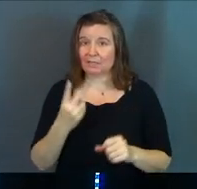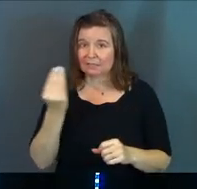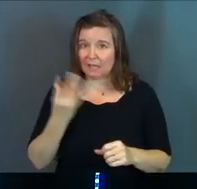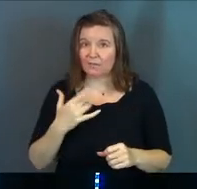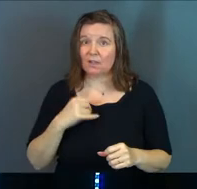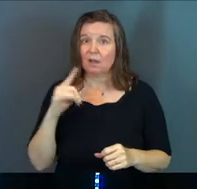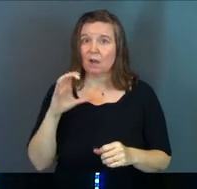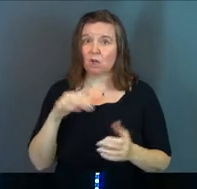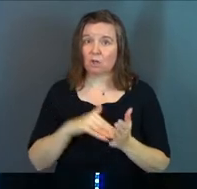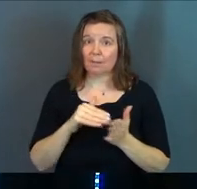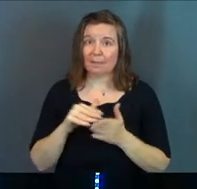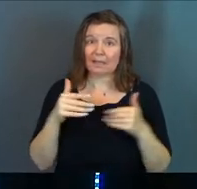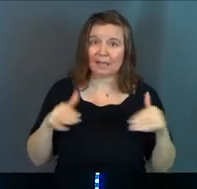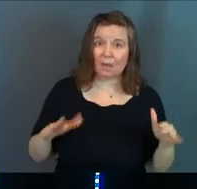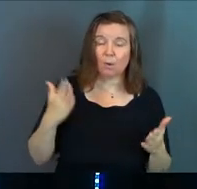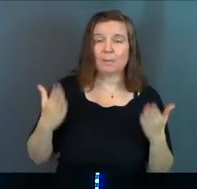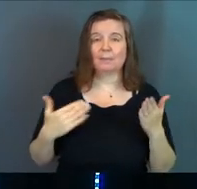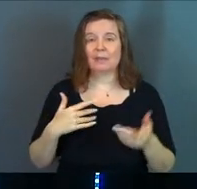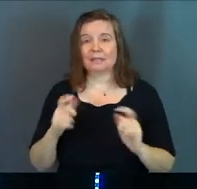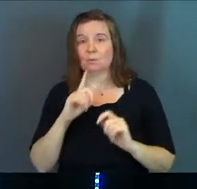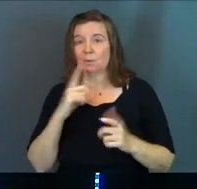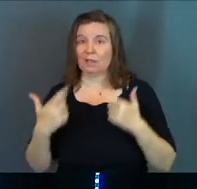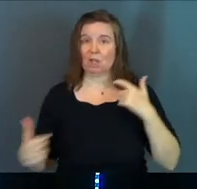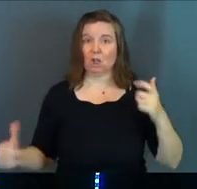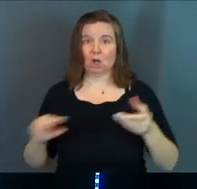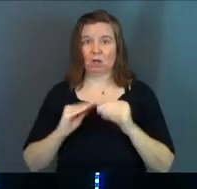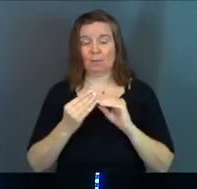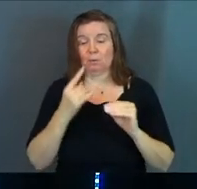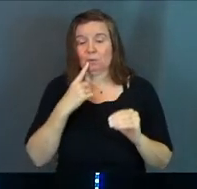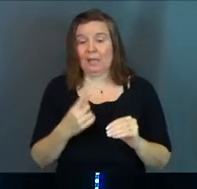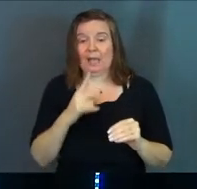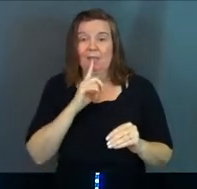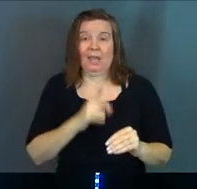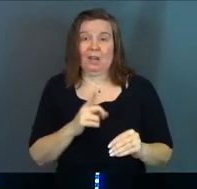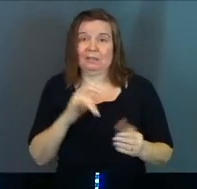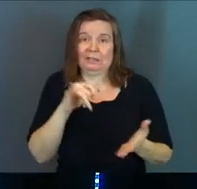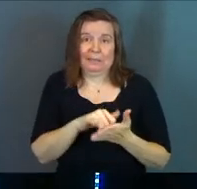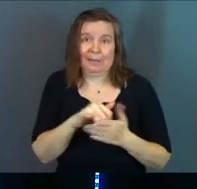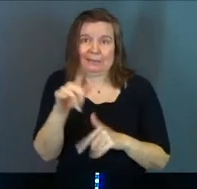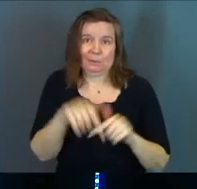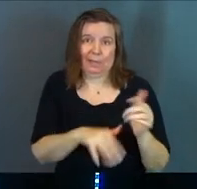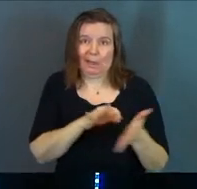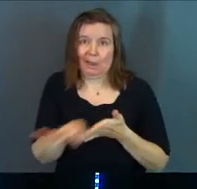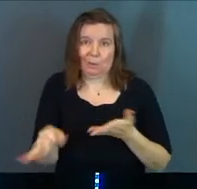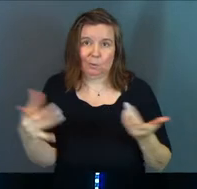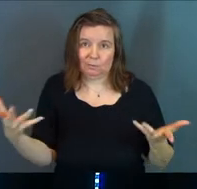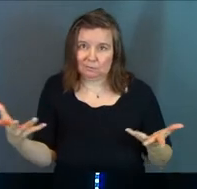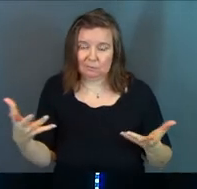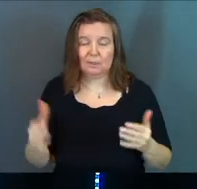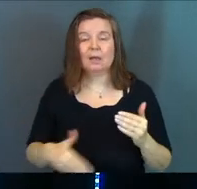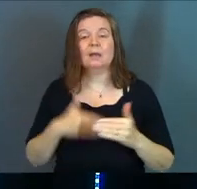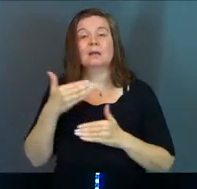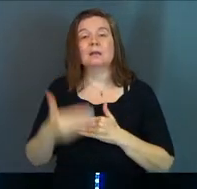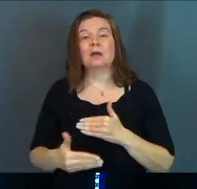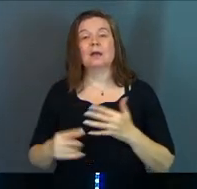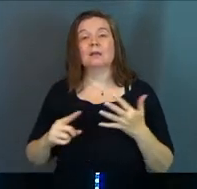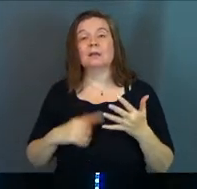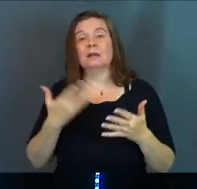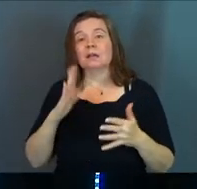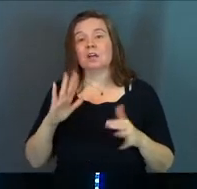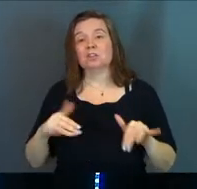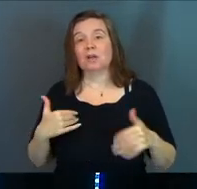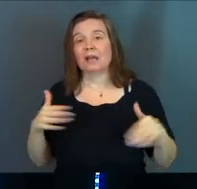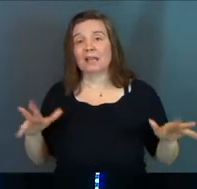tell us there's a hundred million angels, or it may just be that it's given us a really large number to say they're impossible to count. Next, God's children have